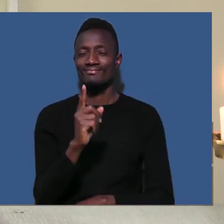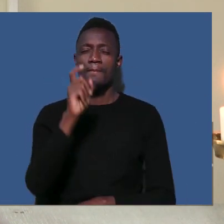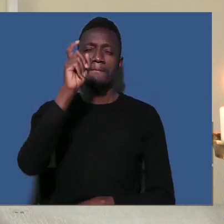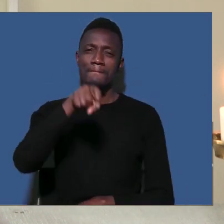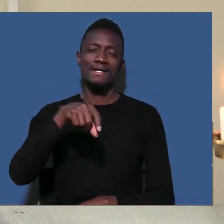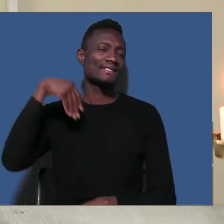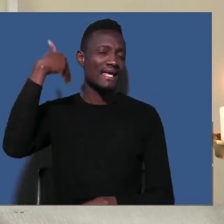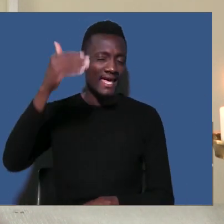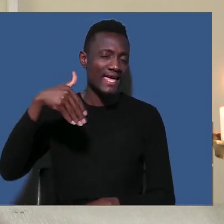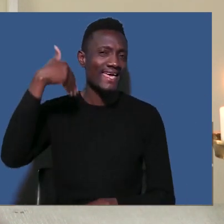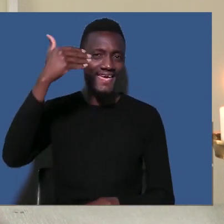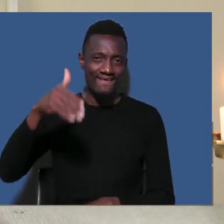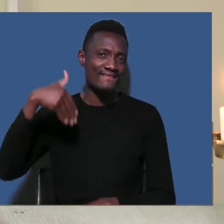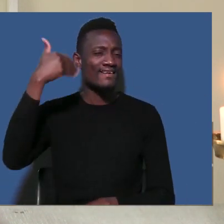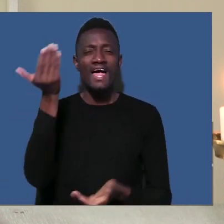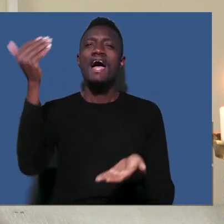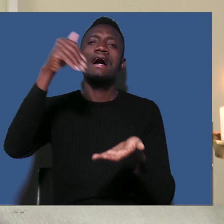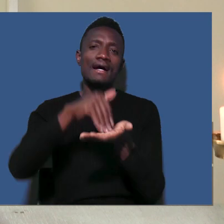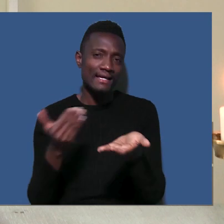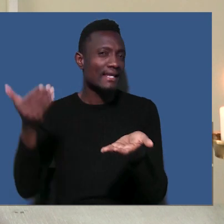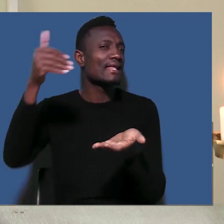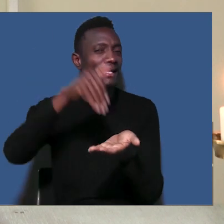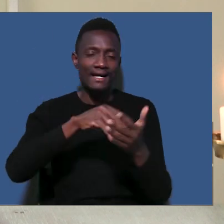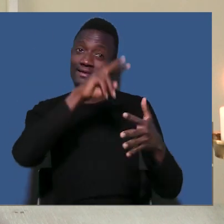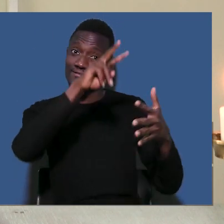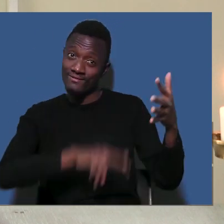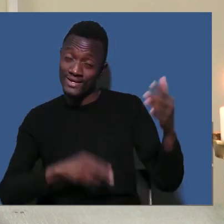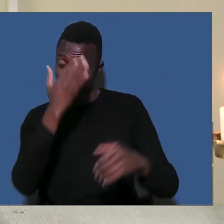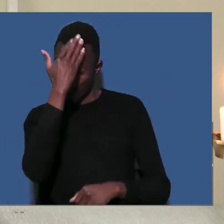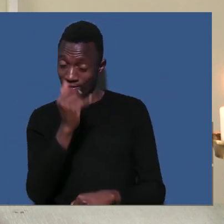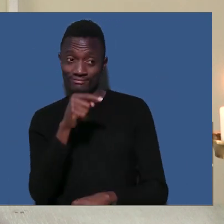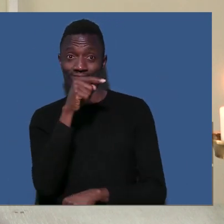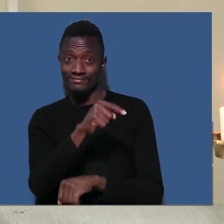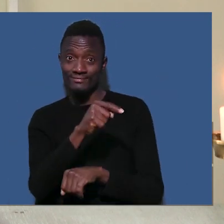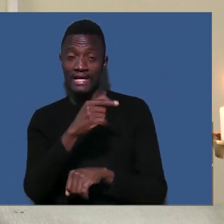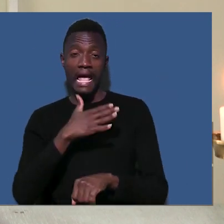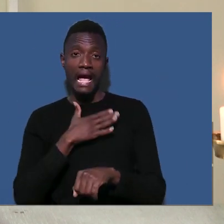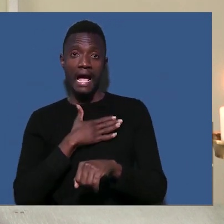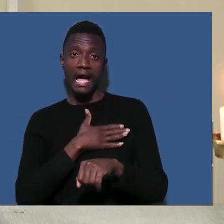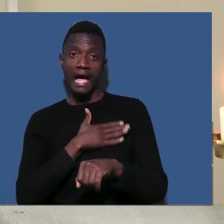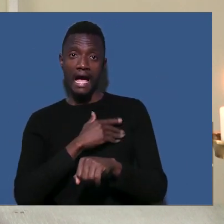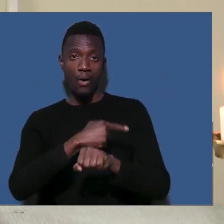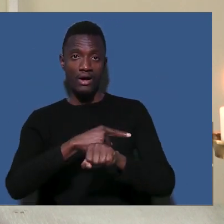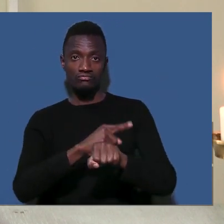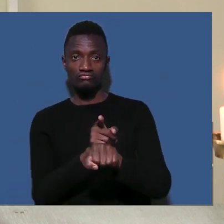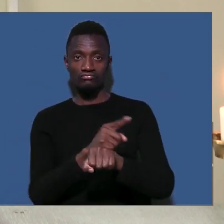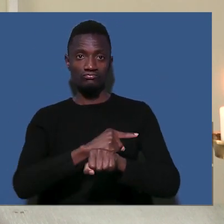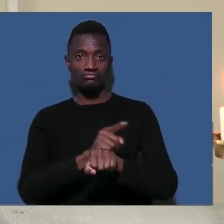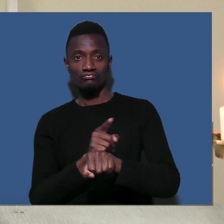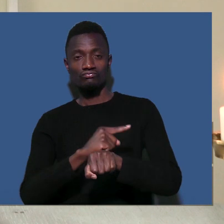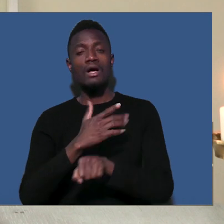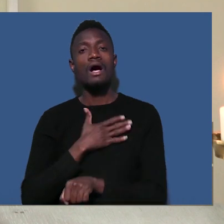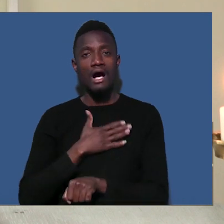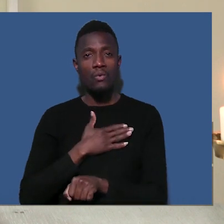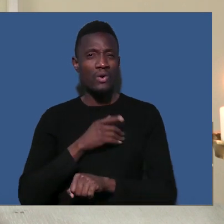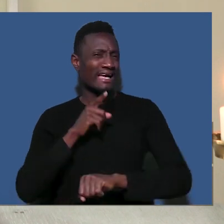manual. It is our compass. It is, you know, the one that will guide us on the seasons we are